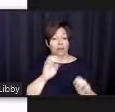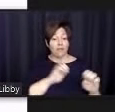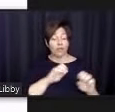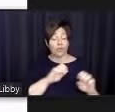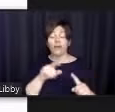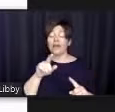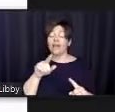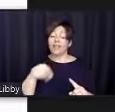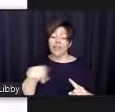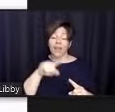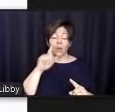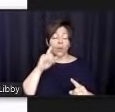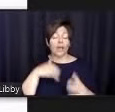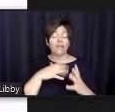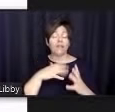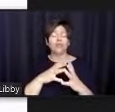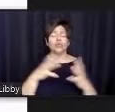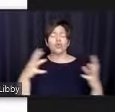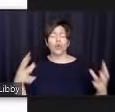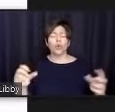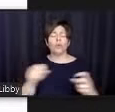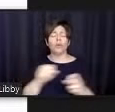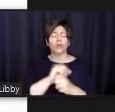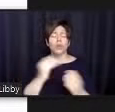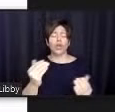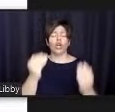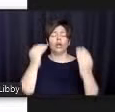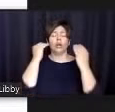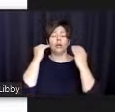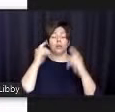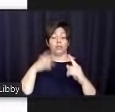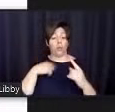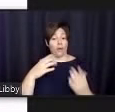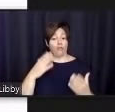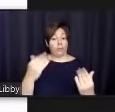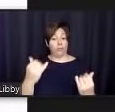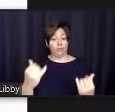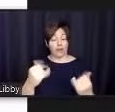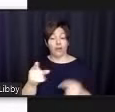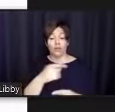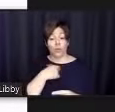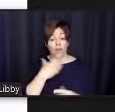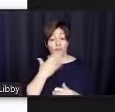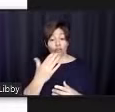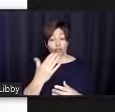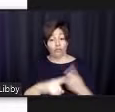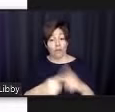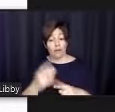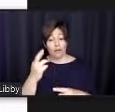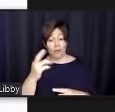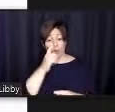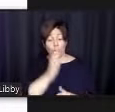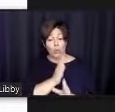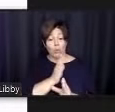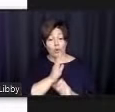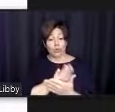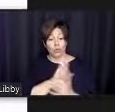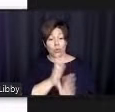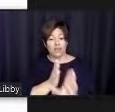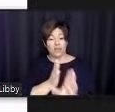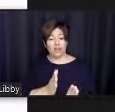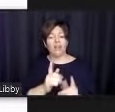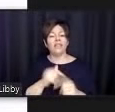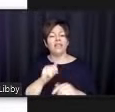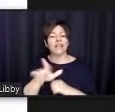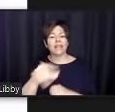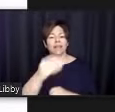incredibly overworked. So what I recommend is right now, you have a good friend who's a school psych, send them flowers, send them candy, send